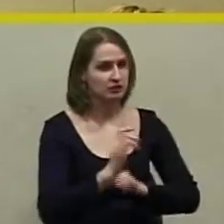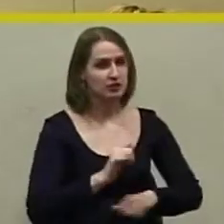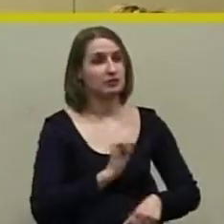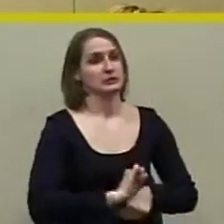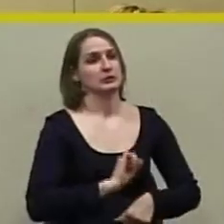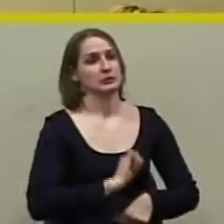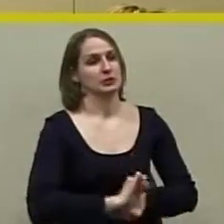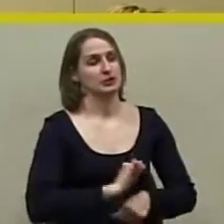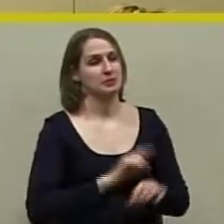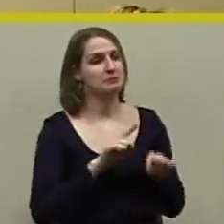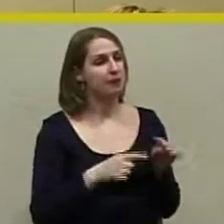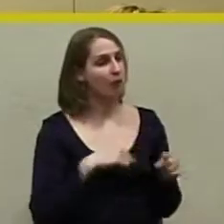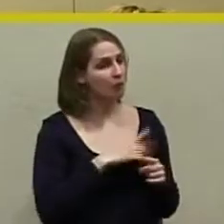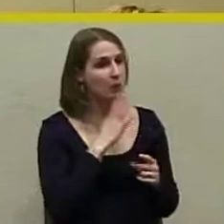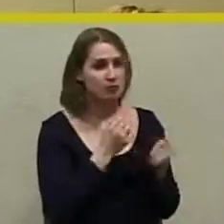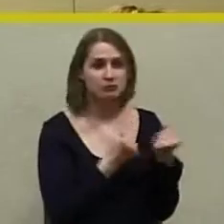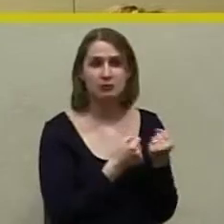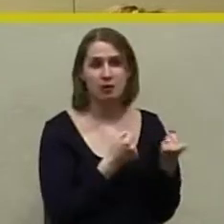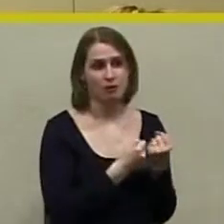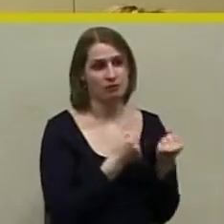All right, but we'll put some support in.